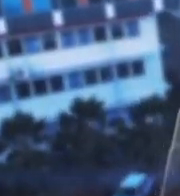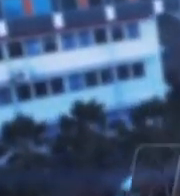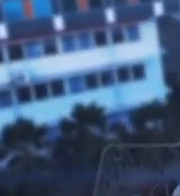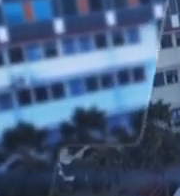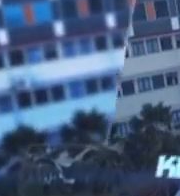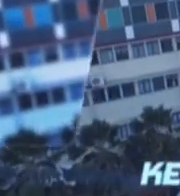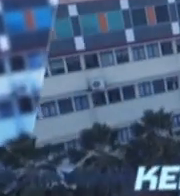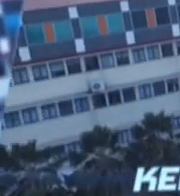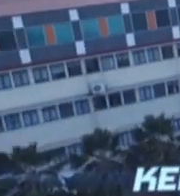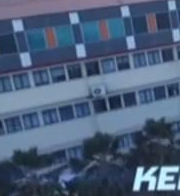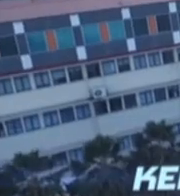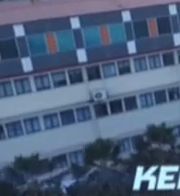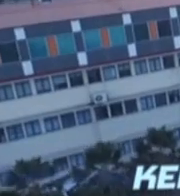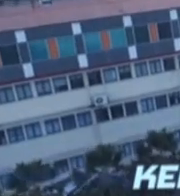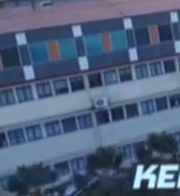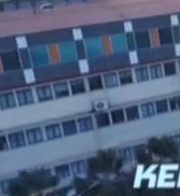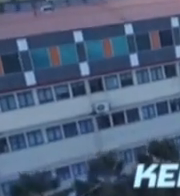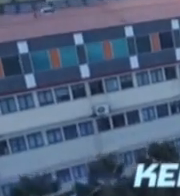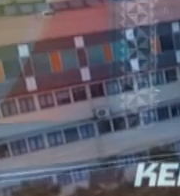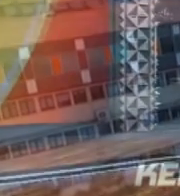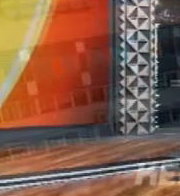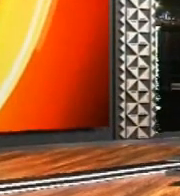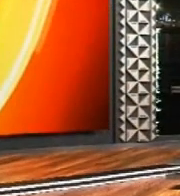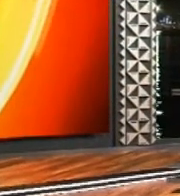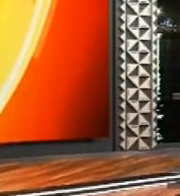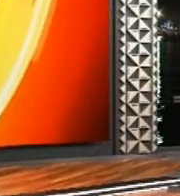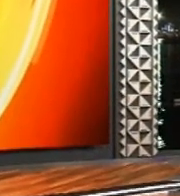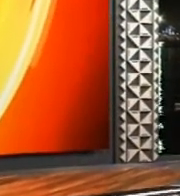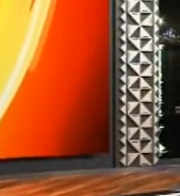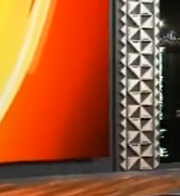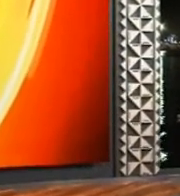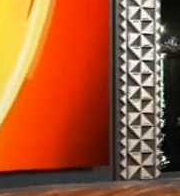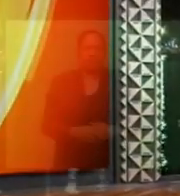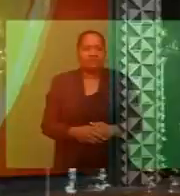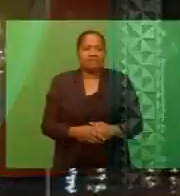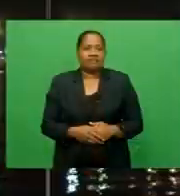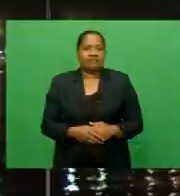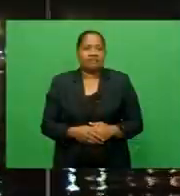From the studios of FBC Suva, Jackie Spate.